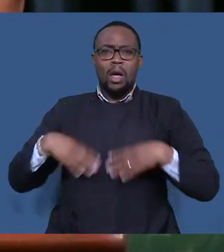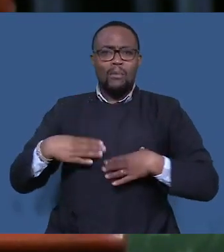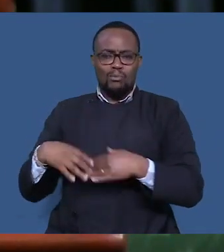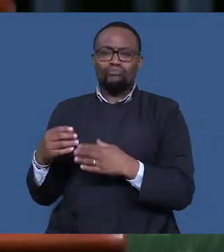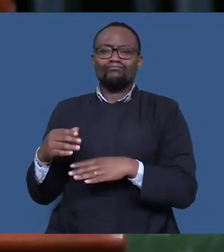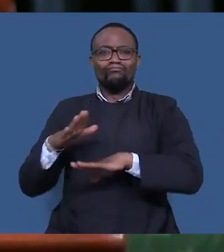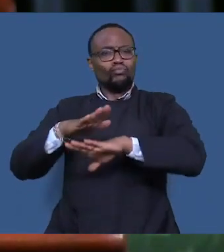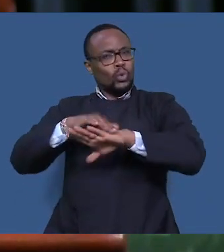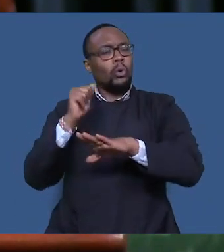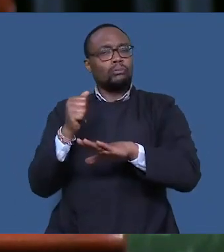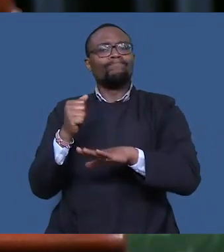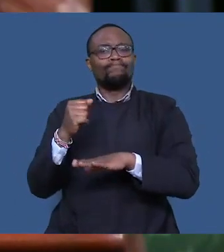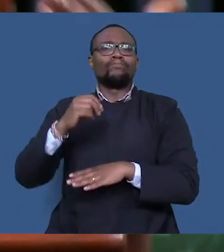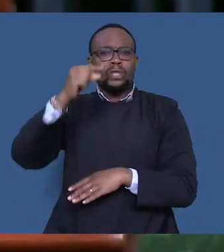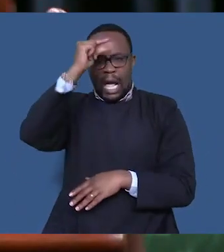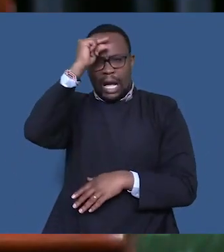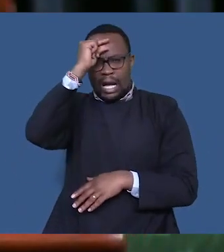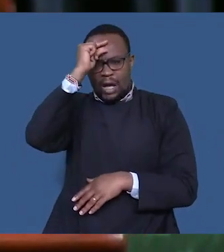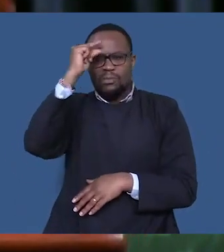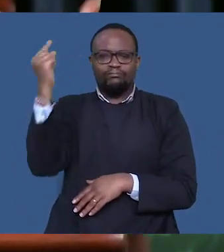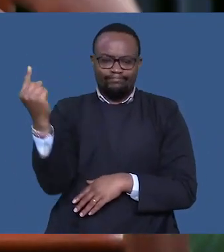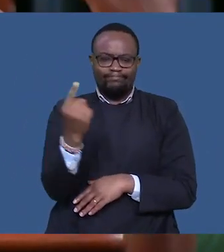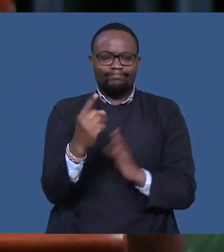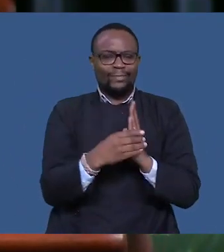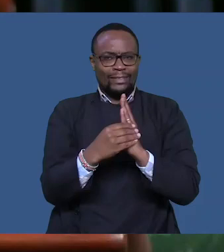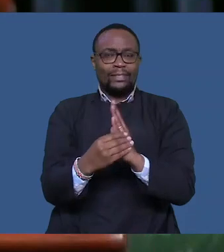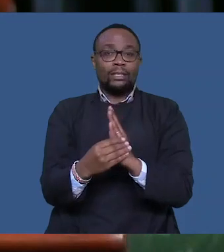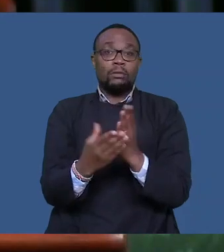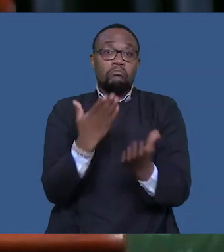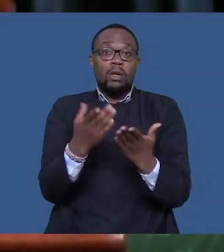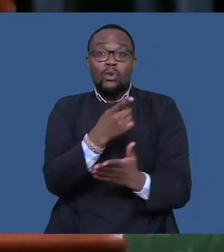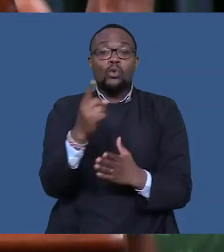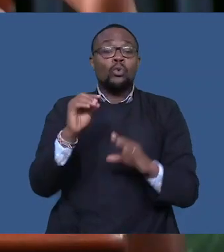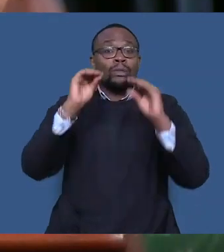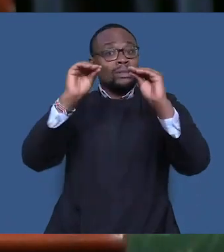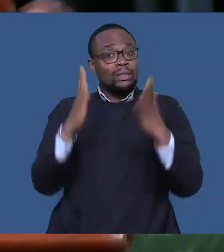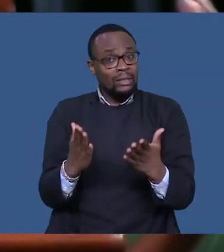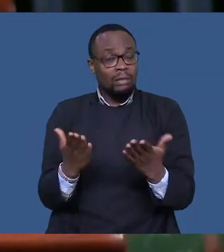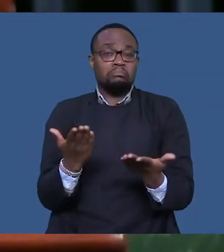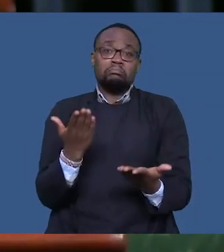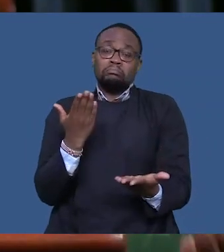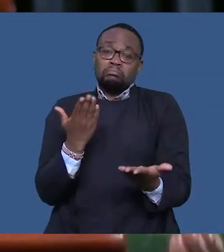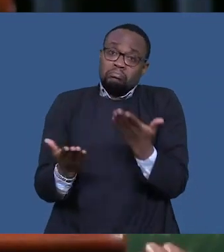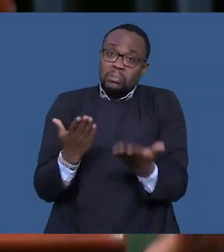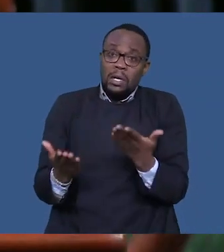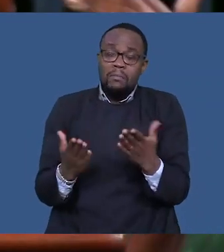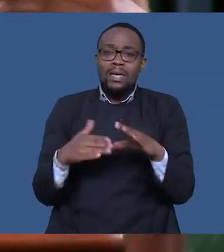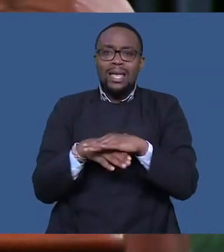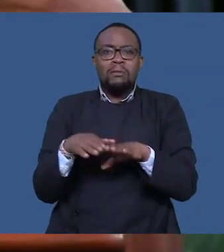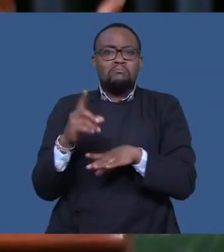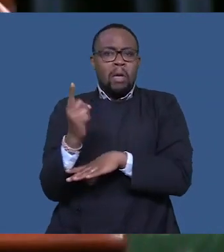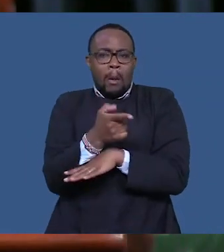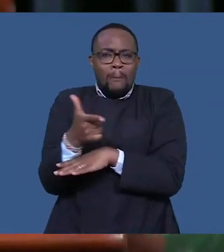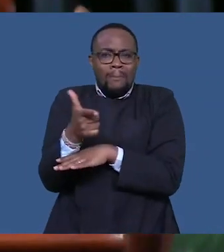that as kingdom influencers to take up that area. You can be called as an educator. You can be called in the mountain of media and